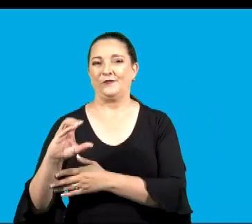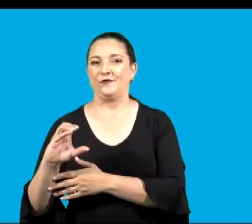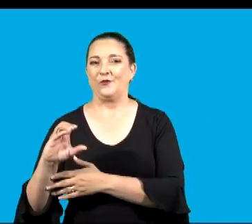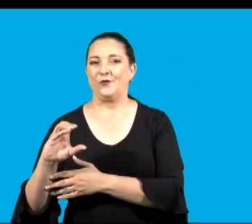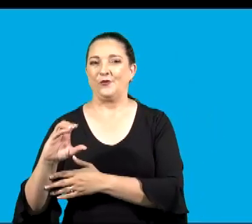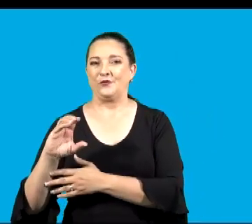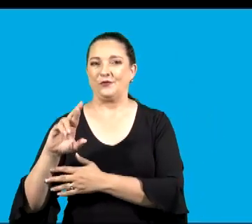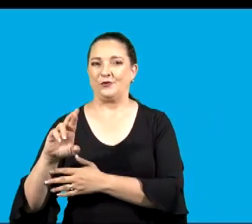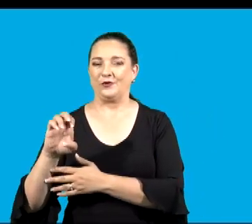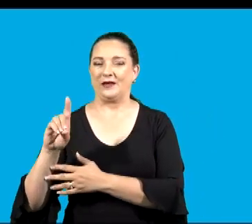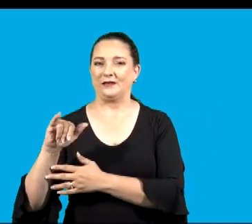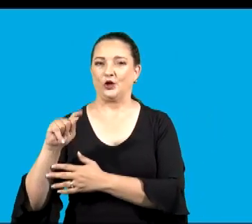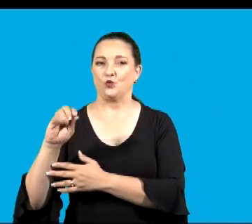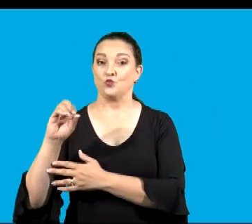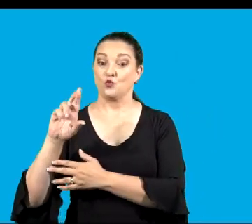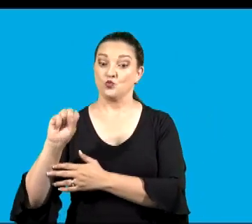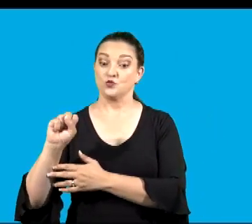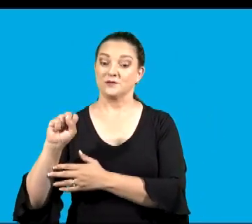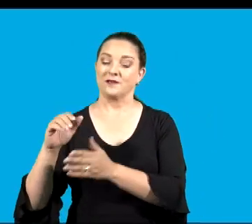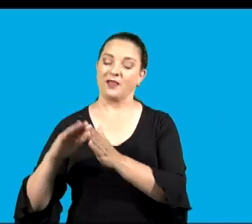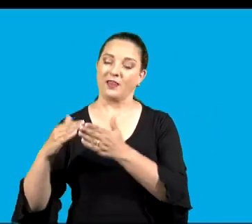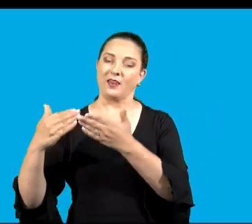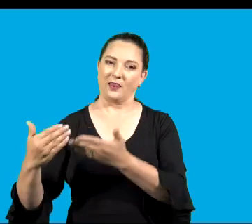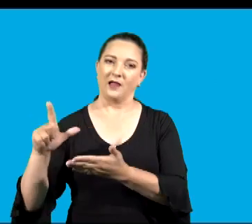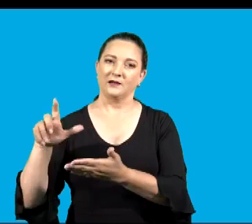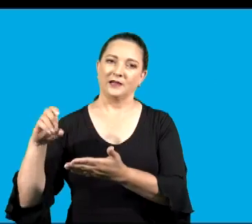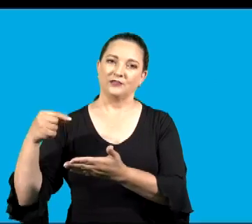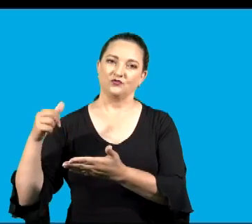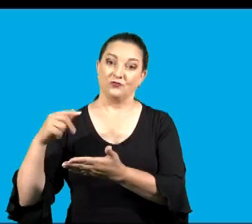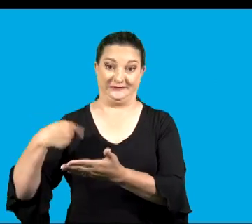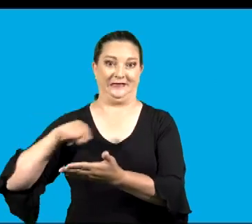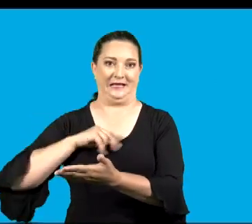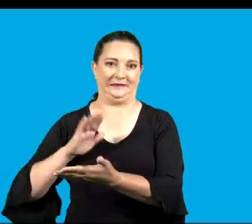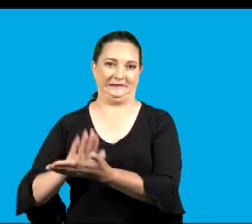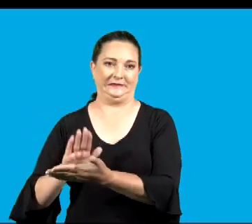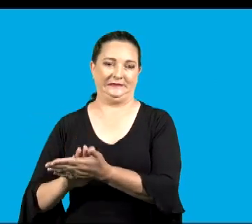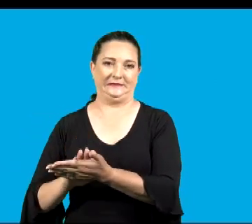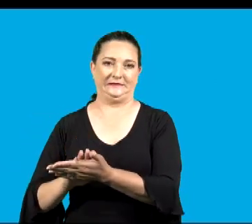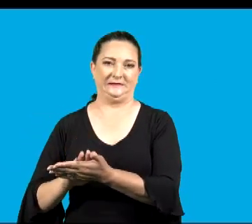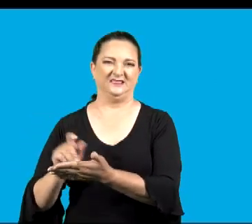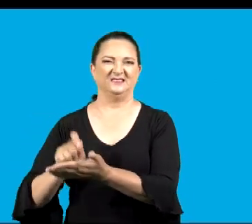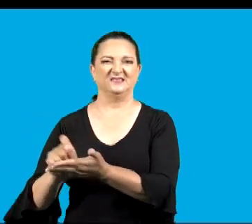account. That is by us. The amount on the statement,